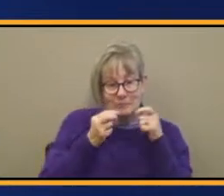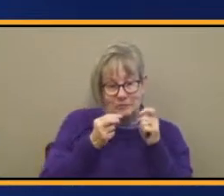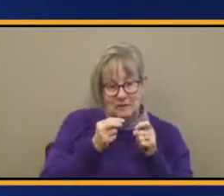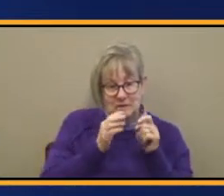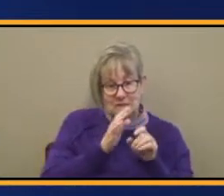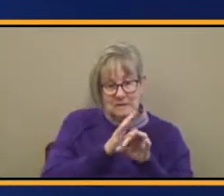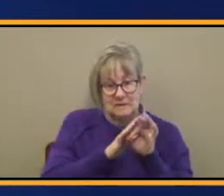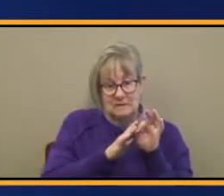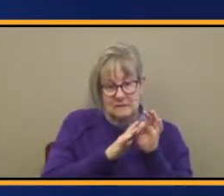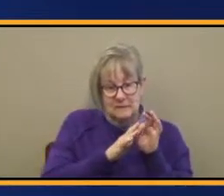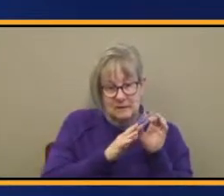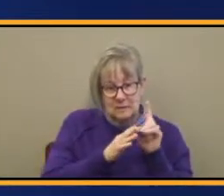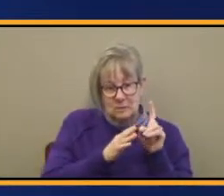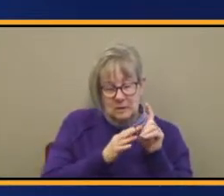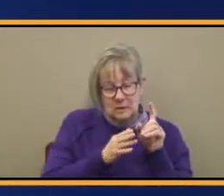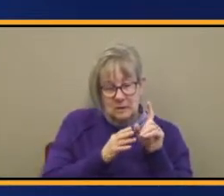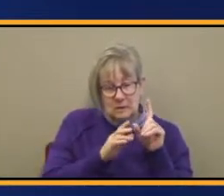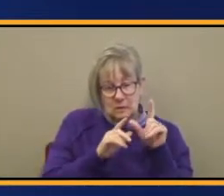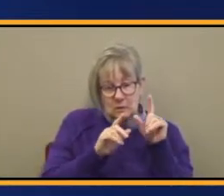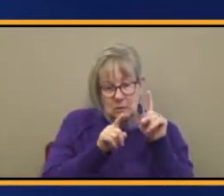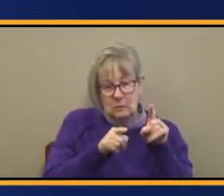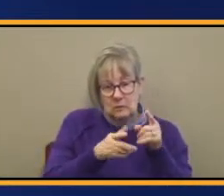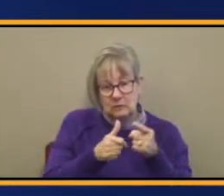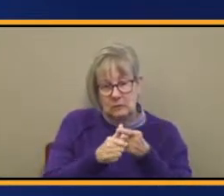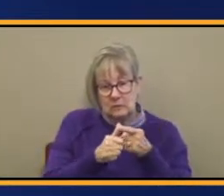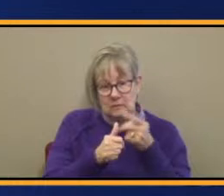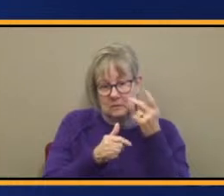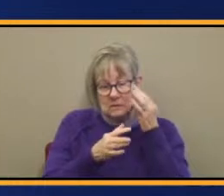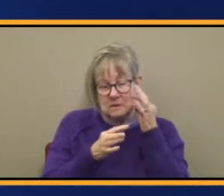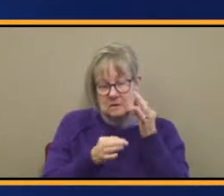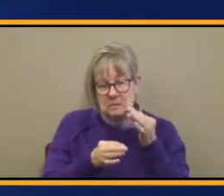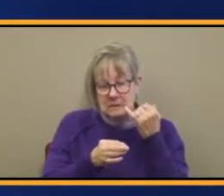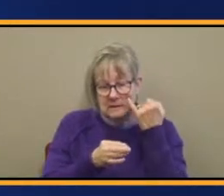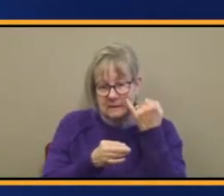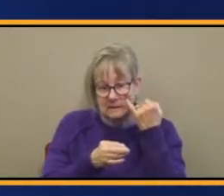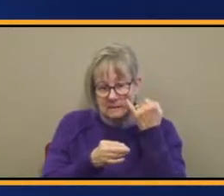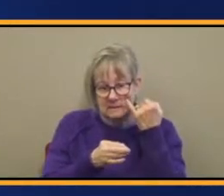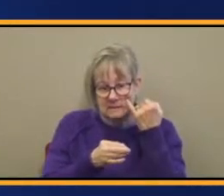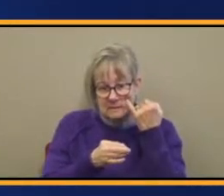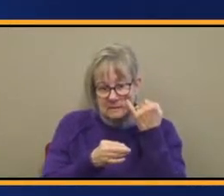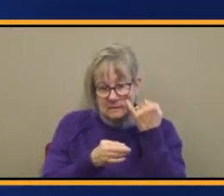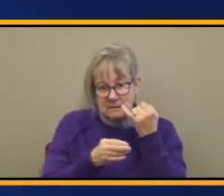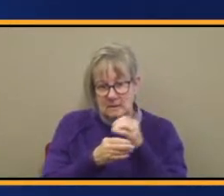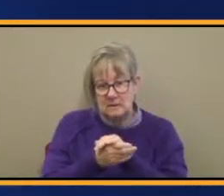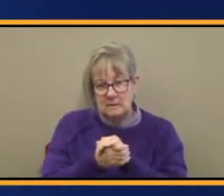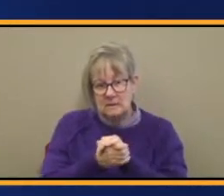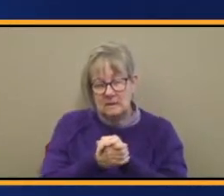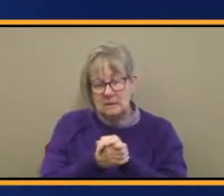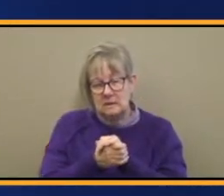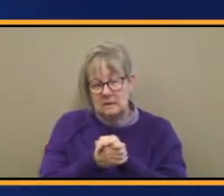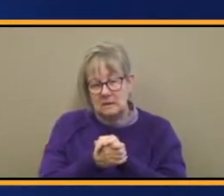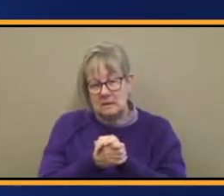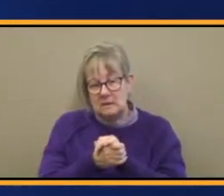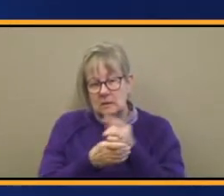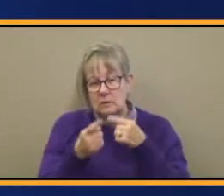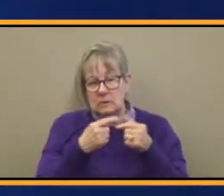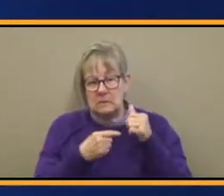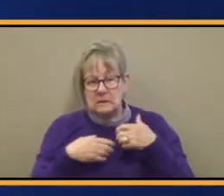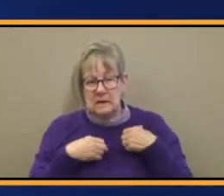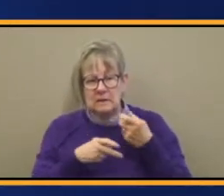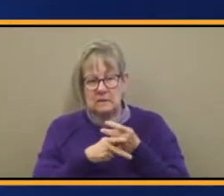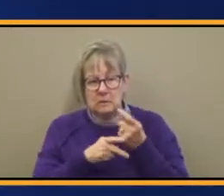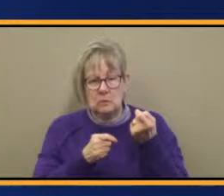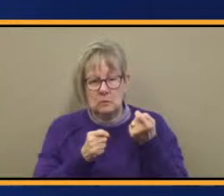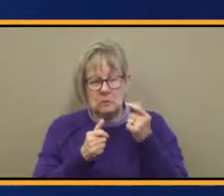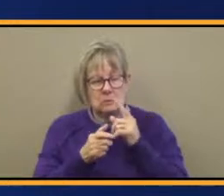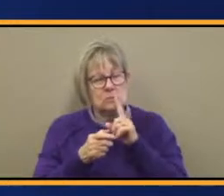the home goes so that we can determine whether or not there's going to be supplemental costs as a result of the need. And going back to healthcare real quick, I just